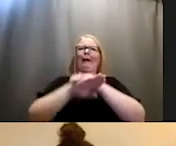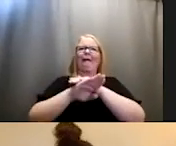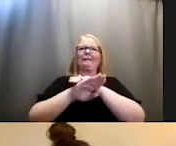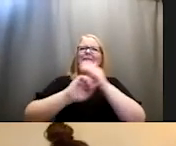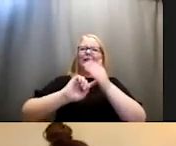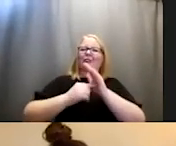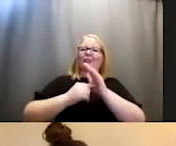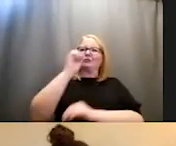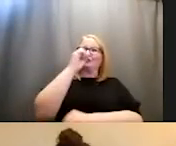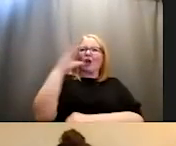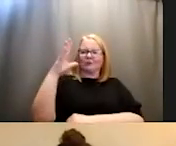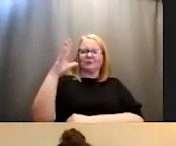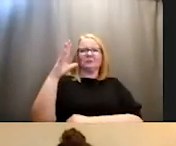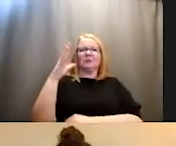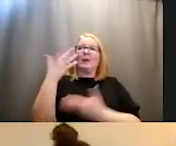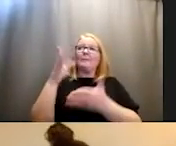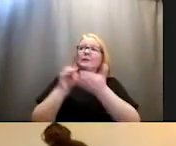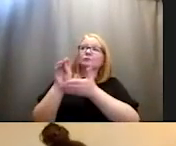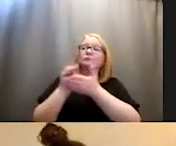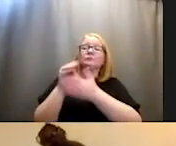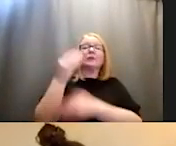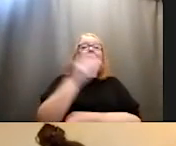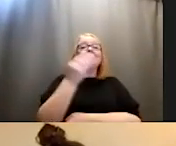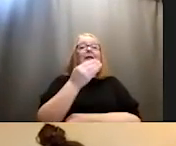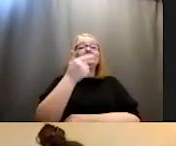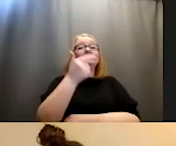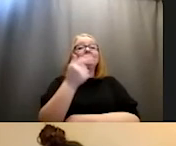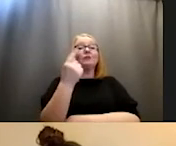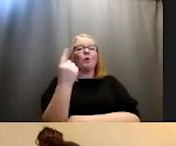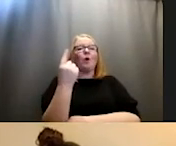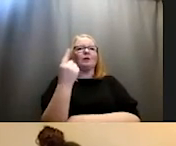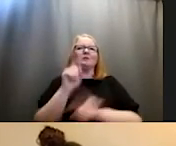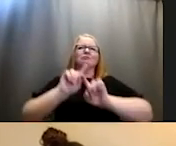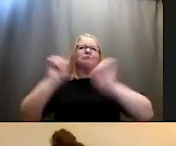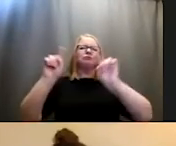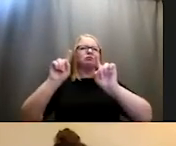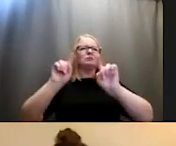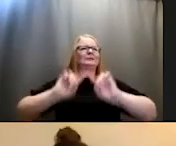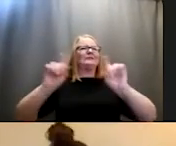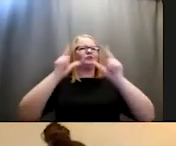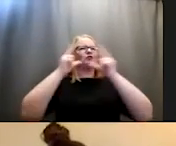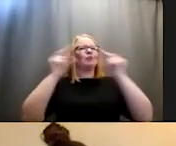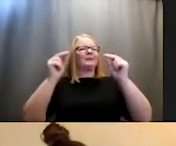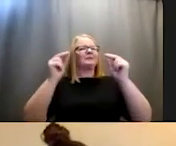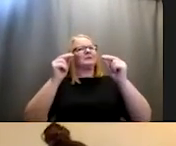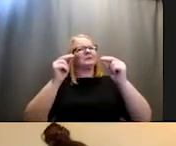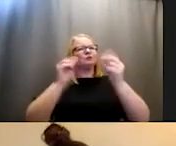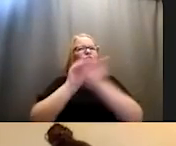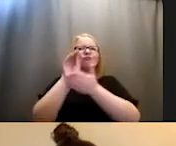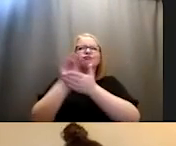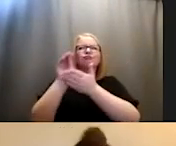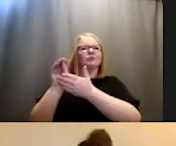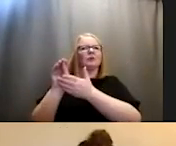in Japanese, which was sold in 1971 in various department stores in Japan, again illustrated by